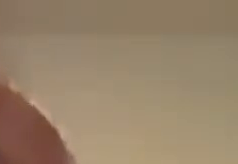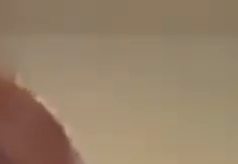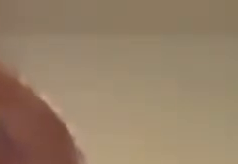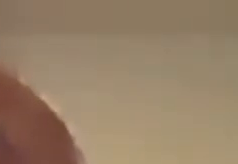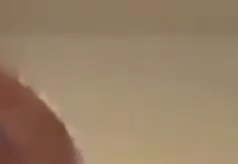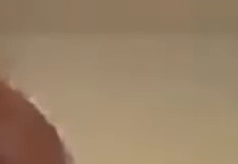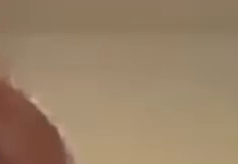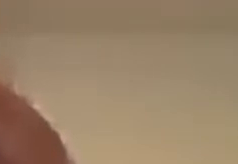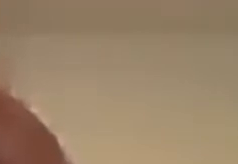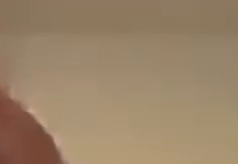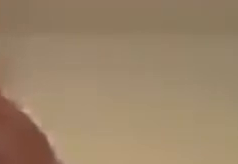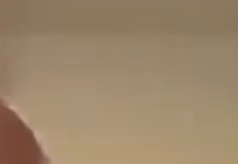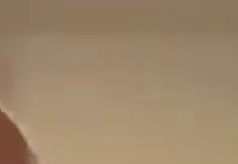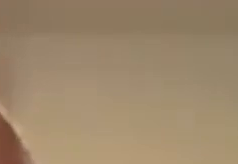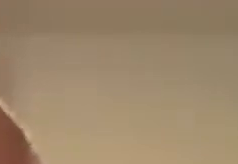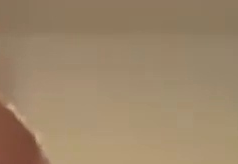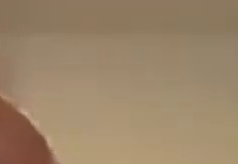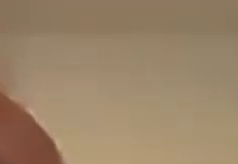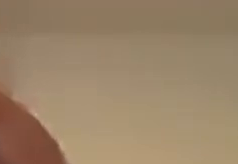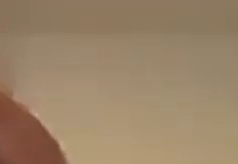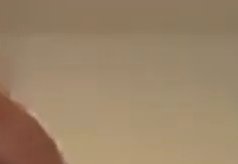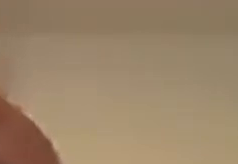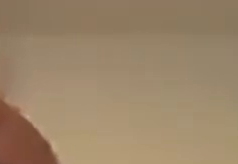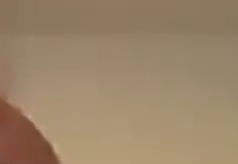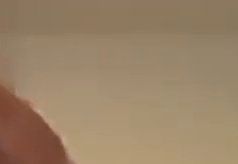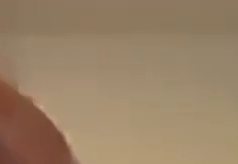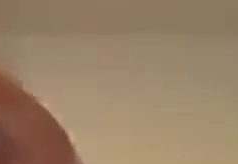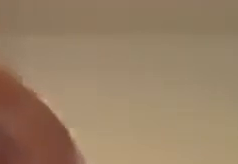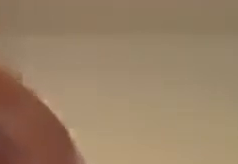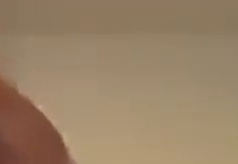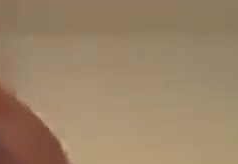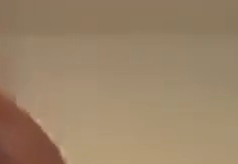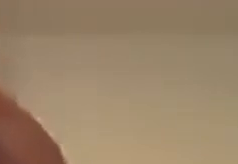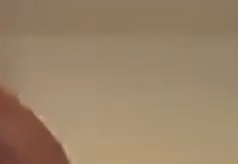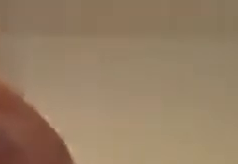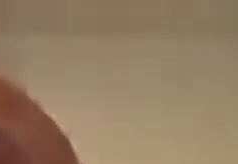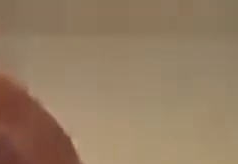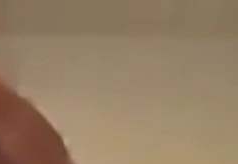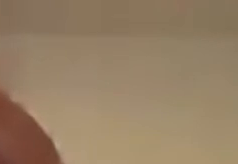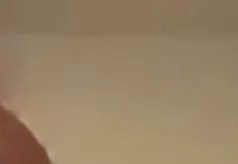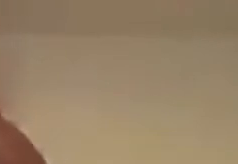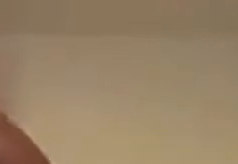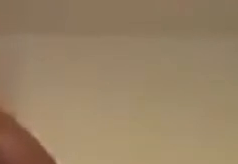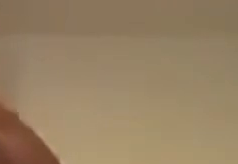in this current environment, but always. That is, how can an all-loving,